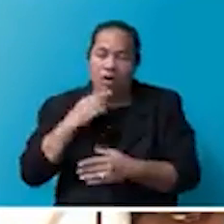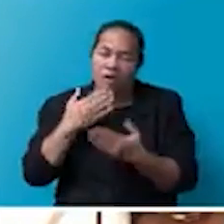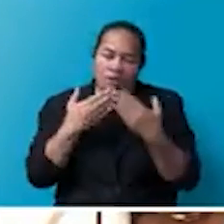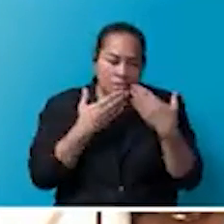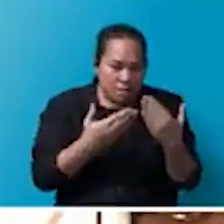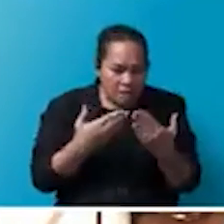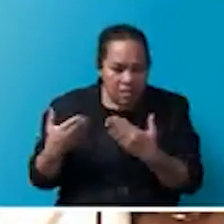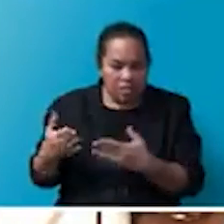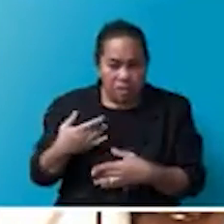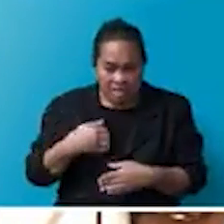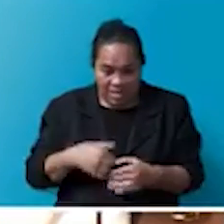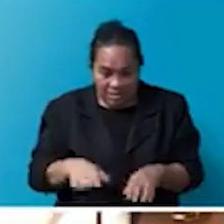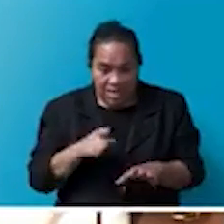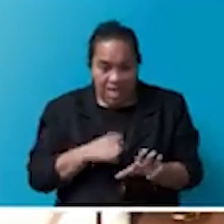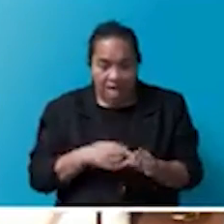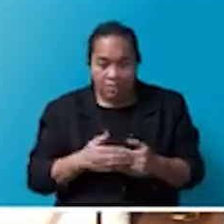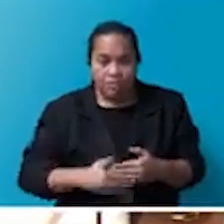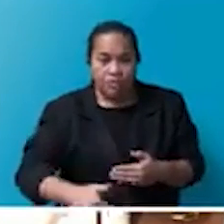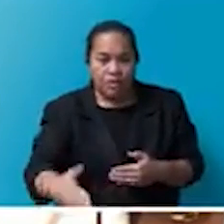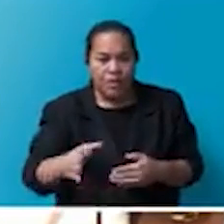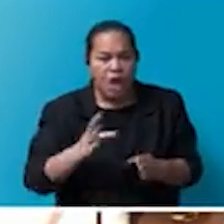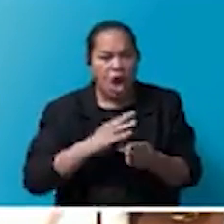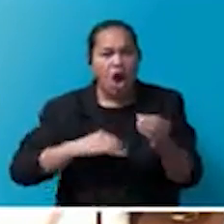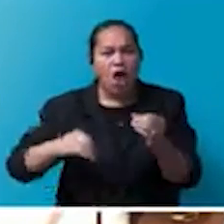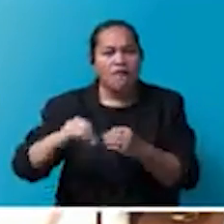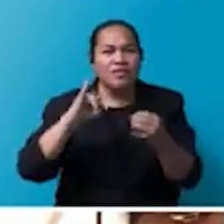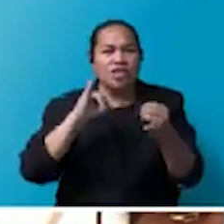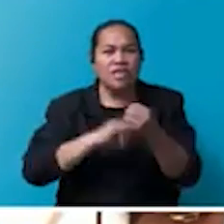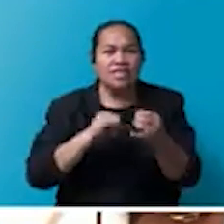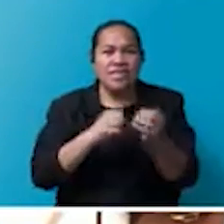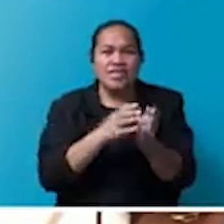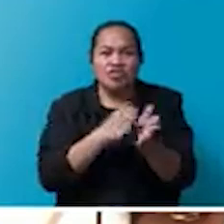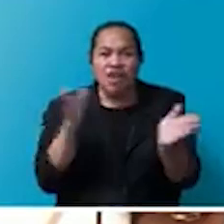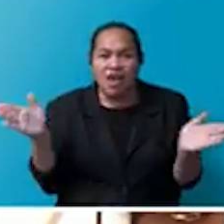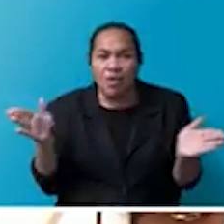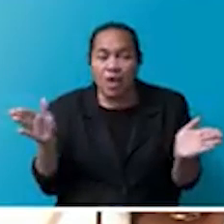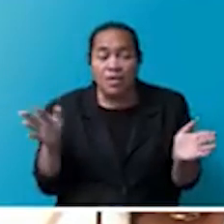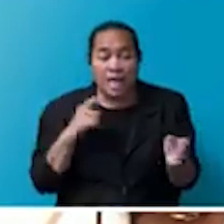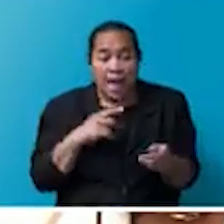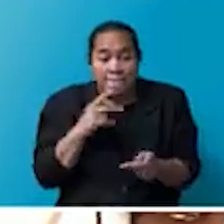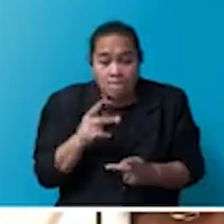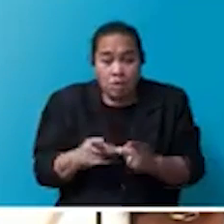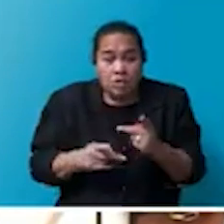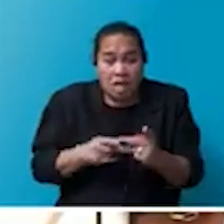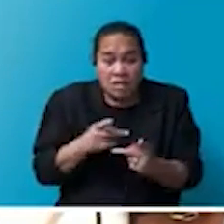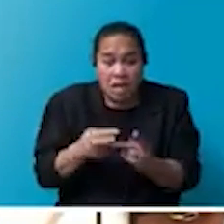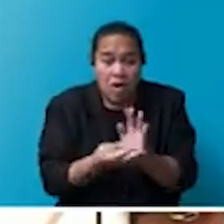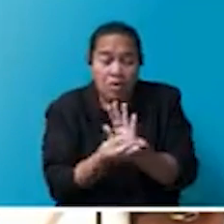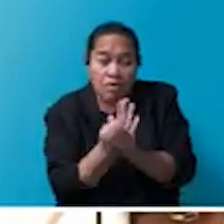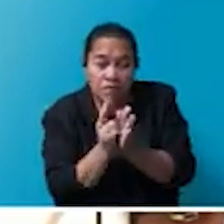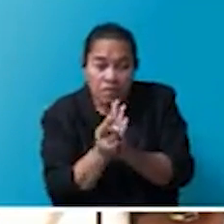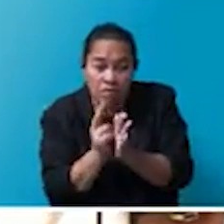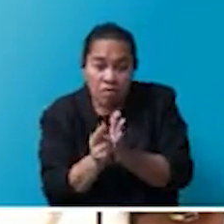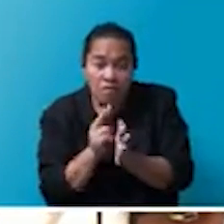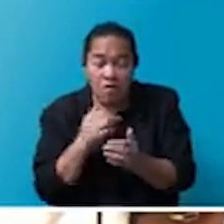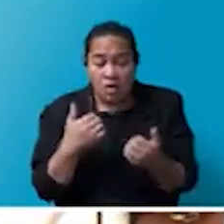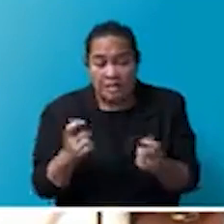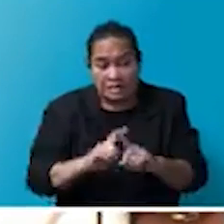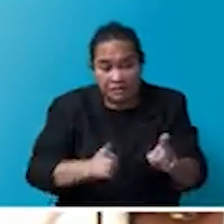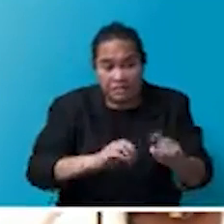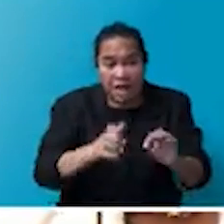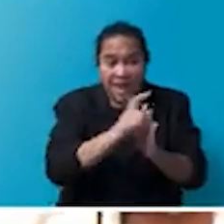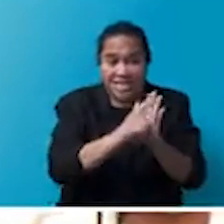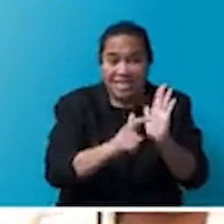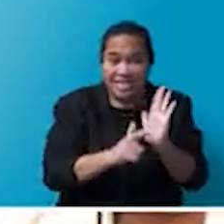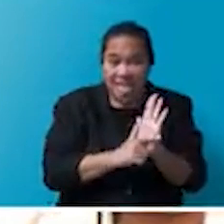support of the Office of the Solicitor General, the processes for the review of an additional number of legislations, which